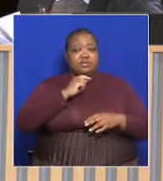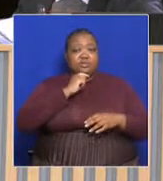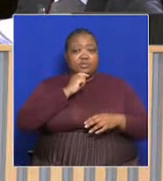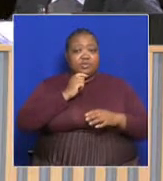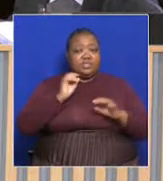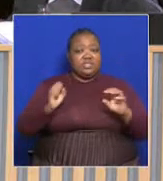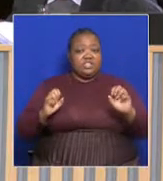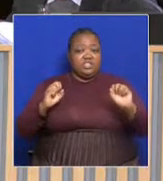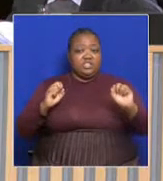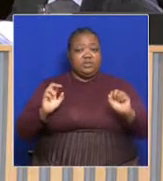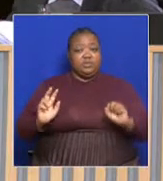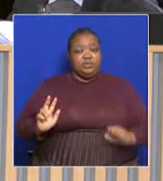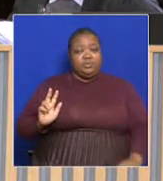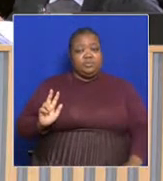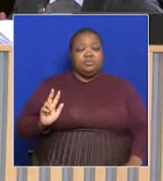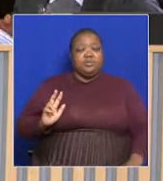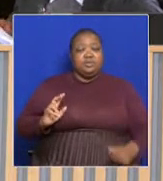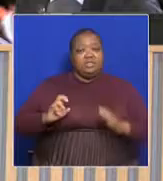oath in this statement.